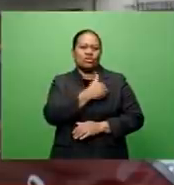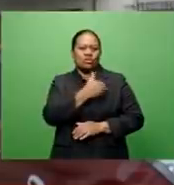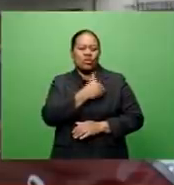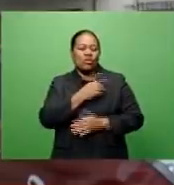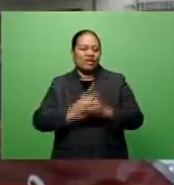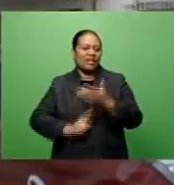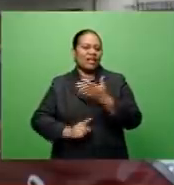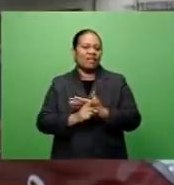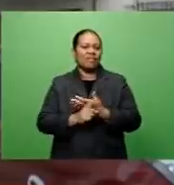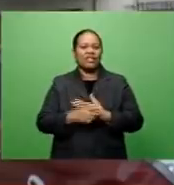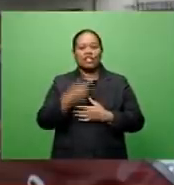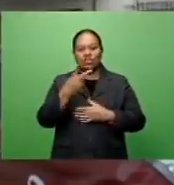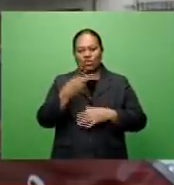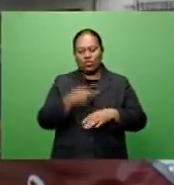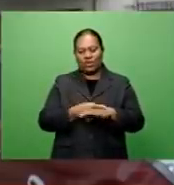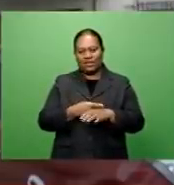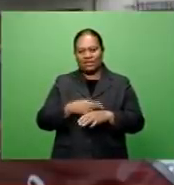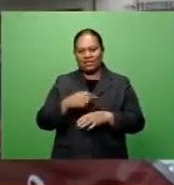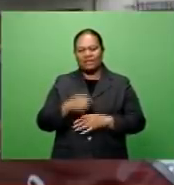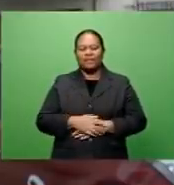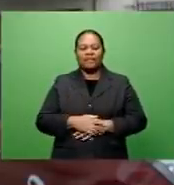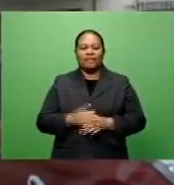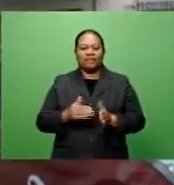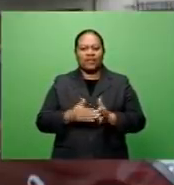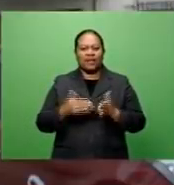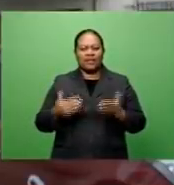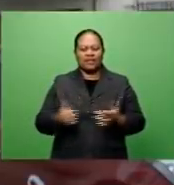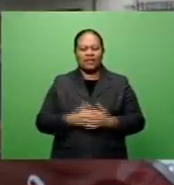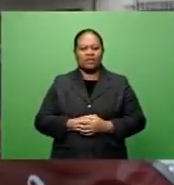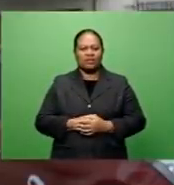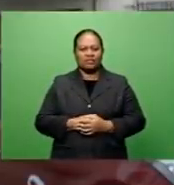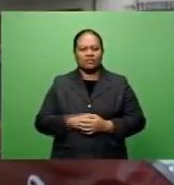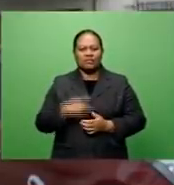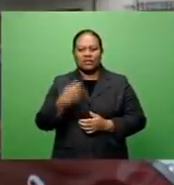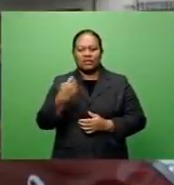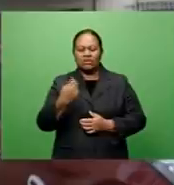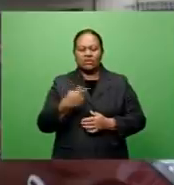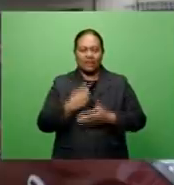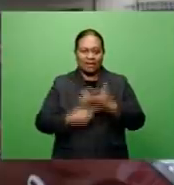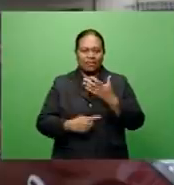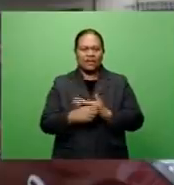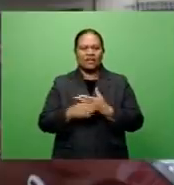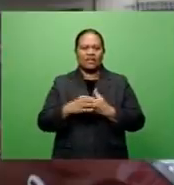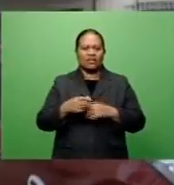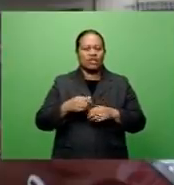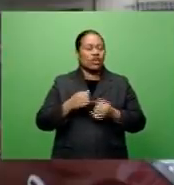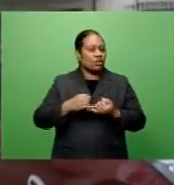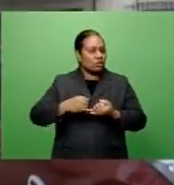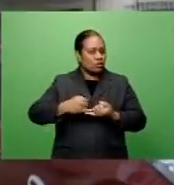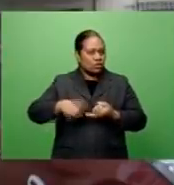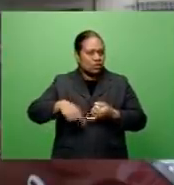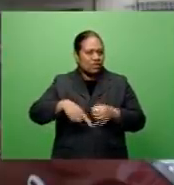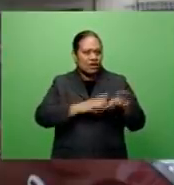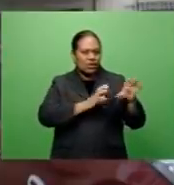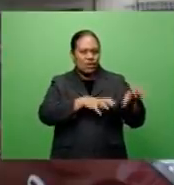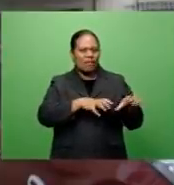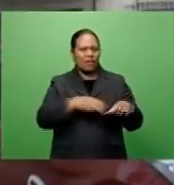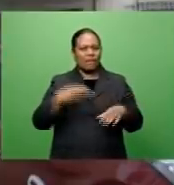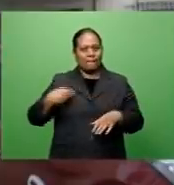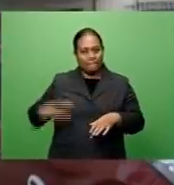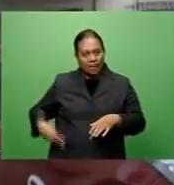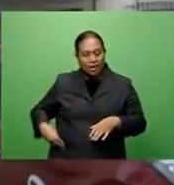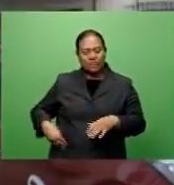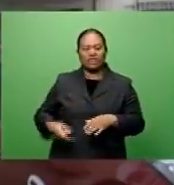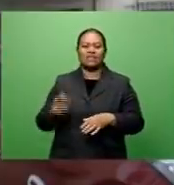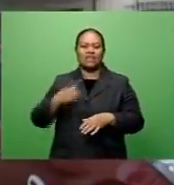be held in 2 weeks. Suva Zone 2 will get things underway with Giants, Suva Grammar School, Maris Brothers High School